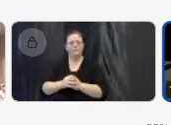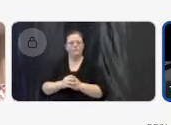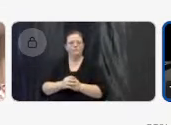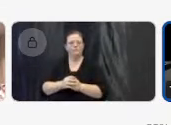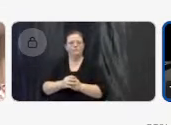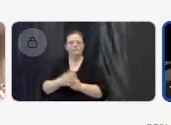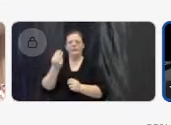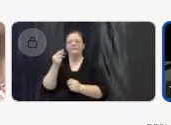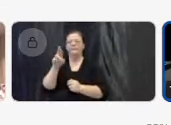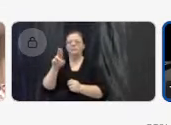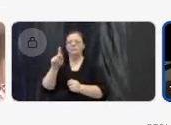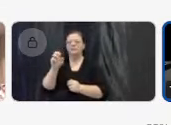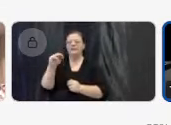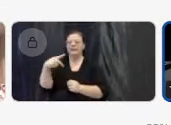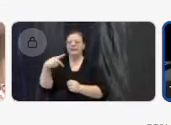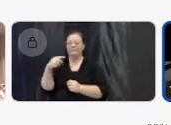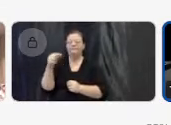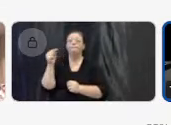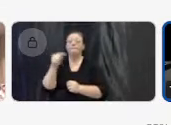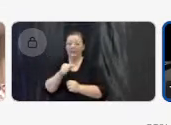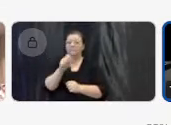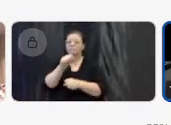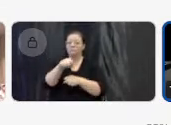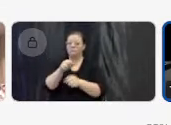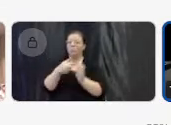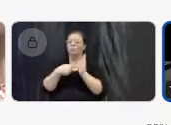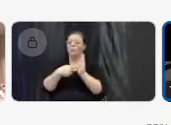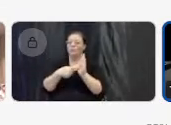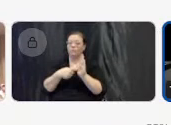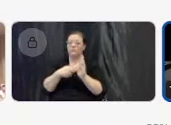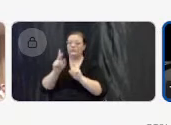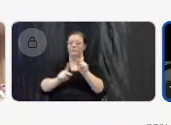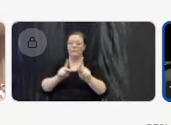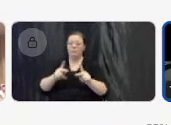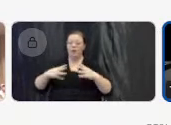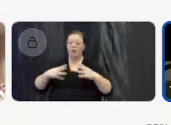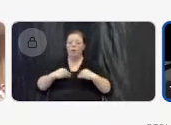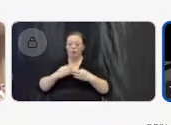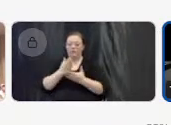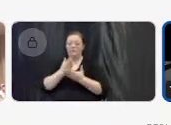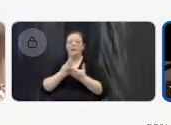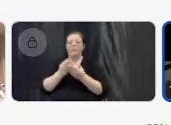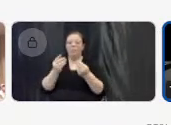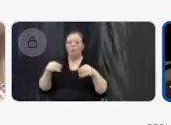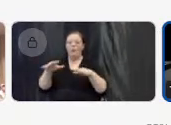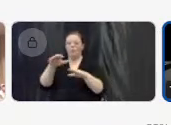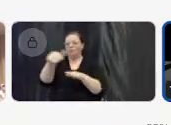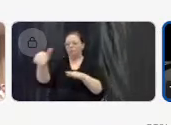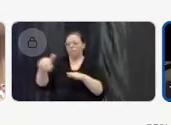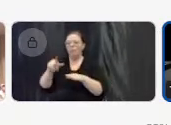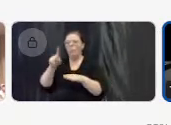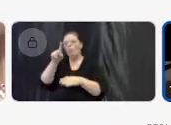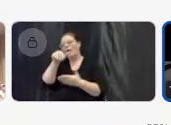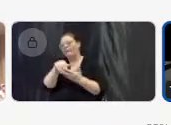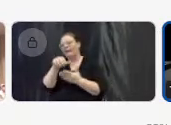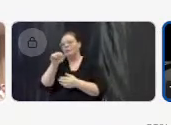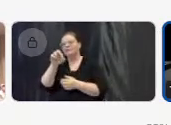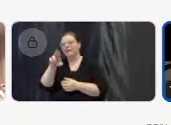Kemp does represent the folks that own some adjoining property, 1,000 acres, he says.